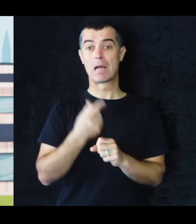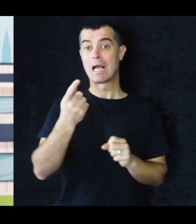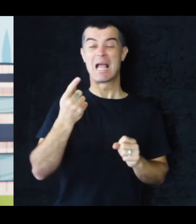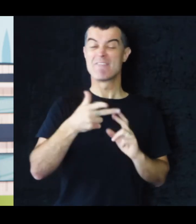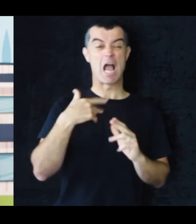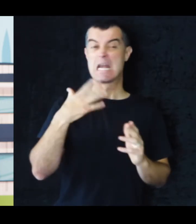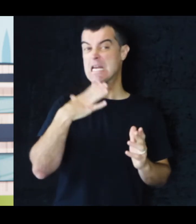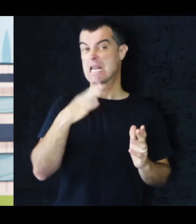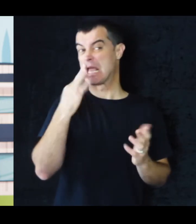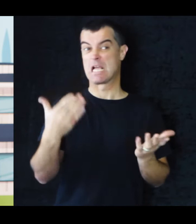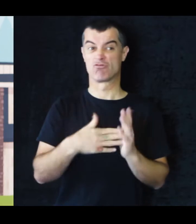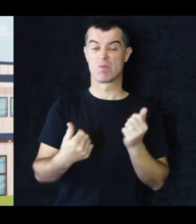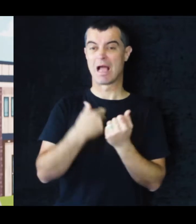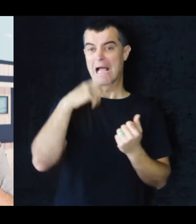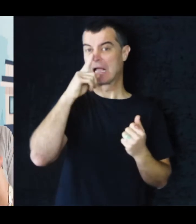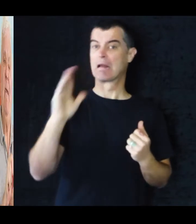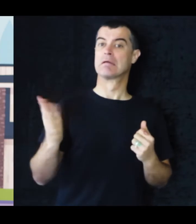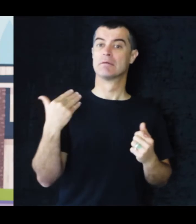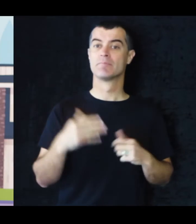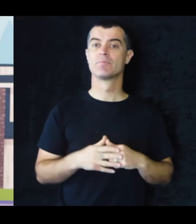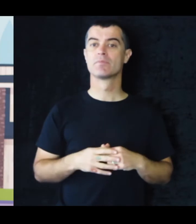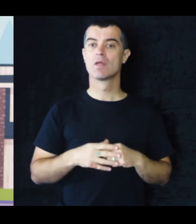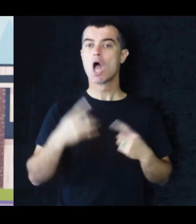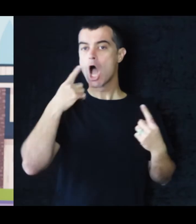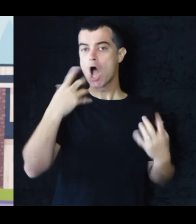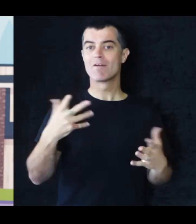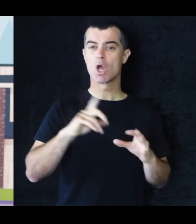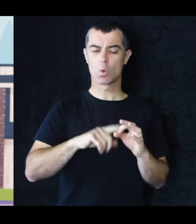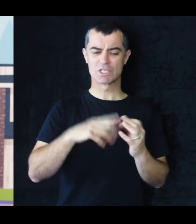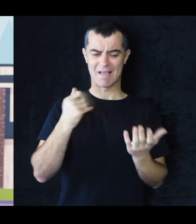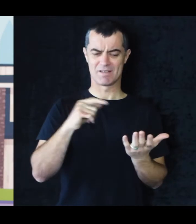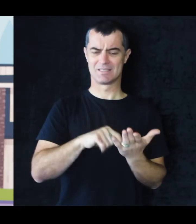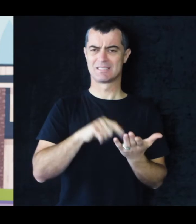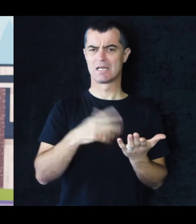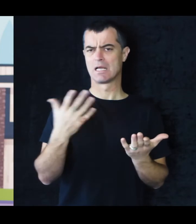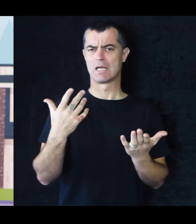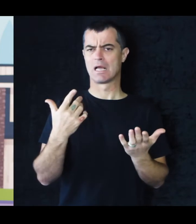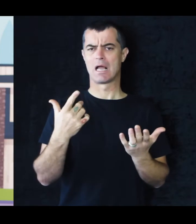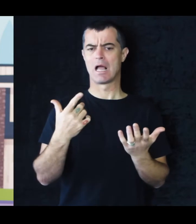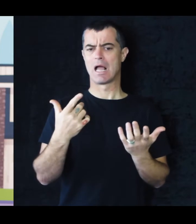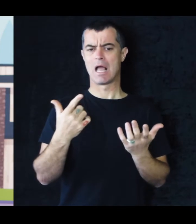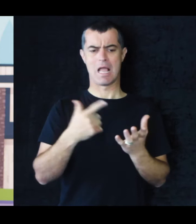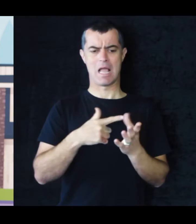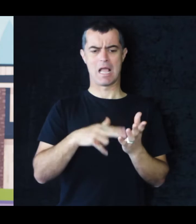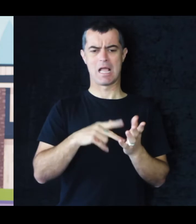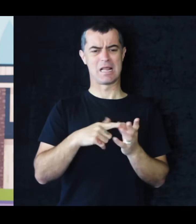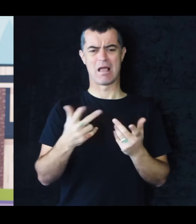of support, then I can get it. Quite often there is a question somewhere, any other